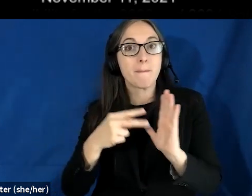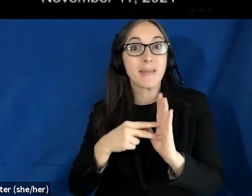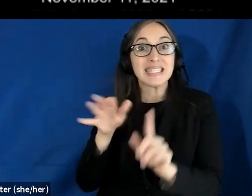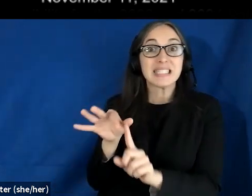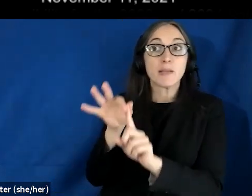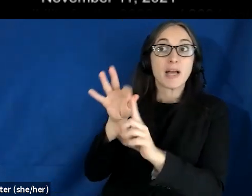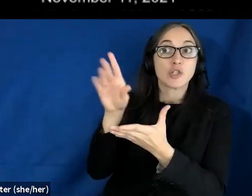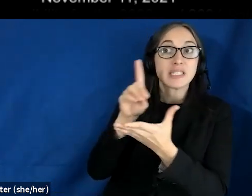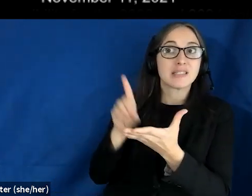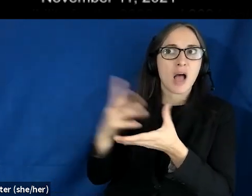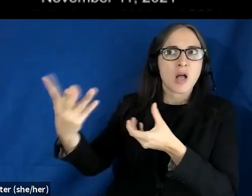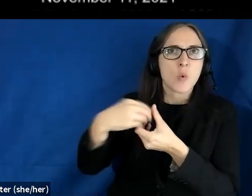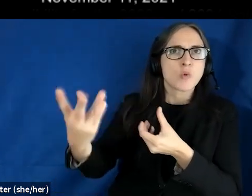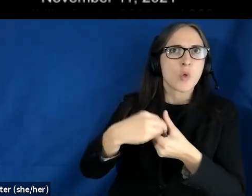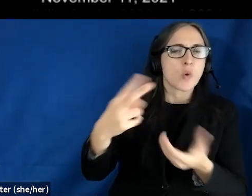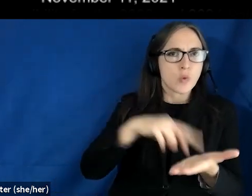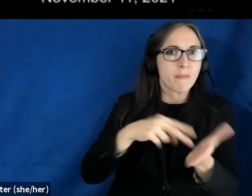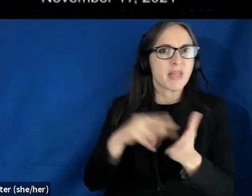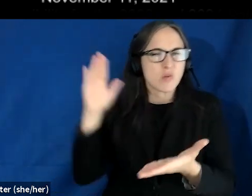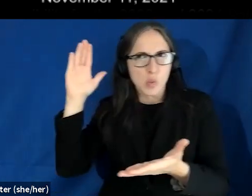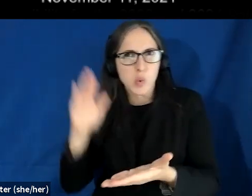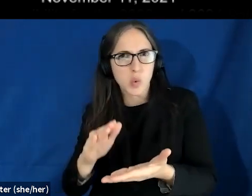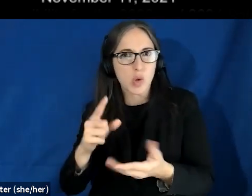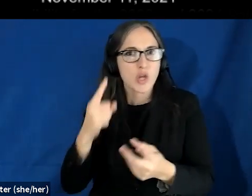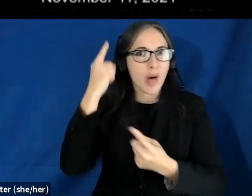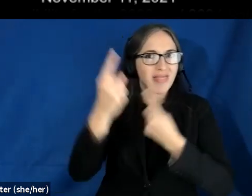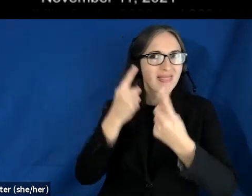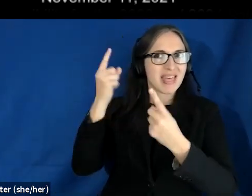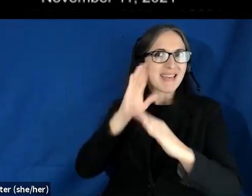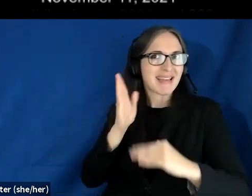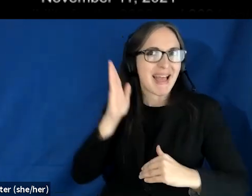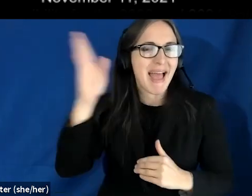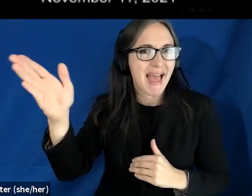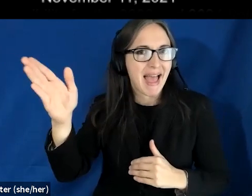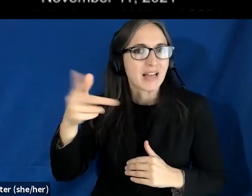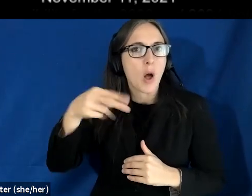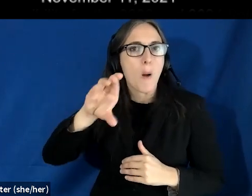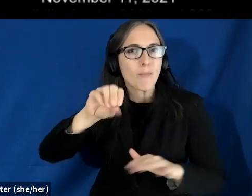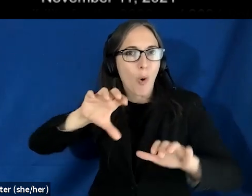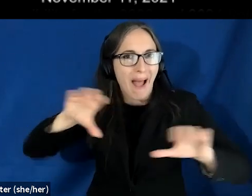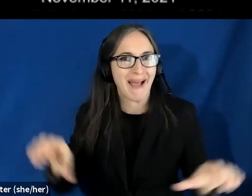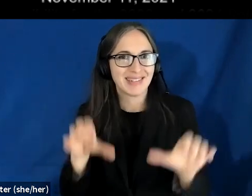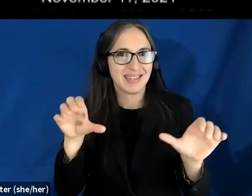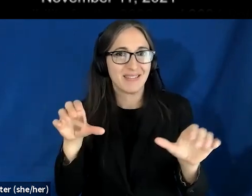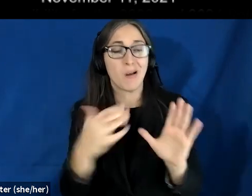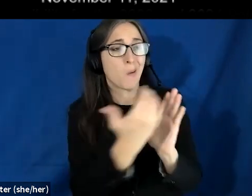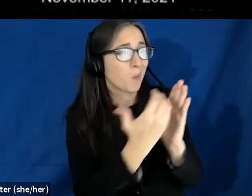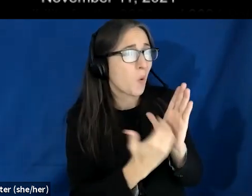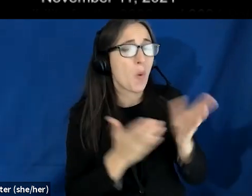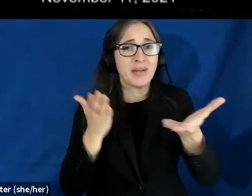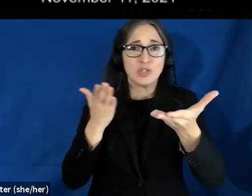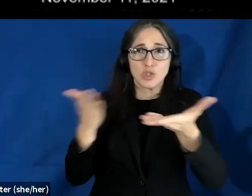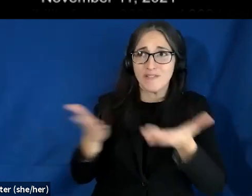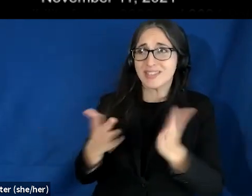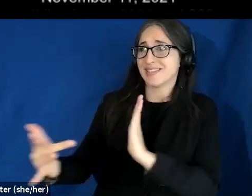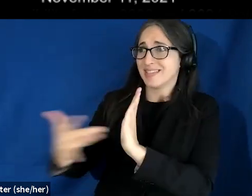being proactive, and you're making whatever you're designing, a course, a service, technology,